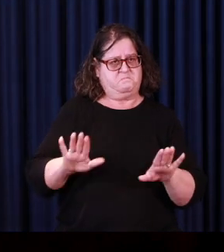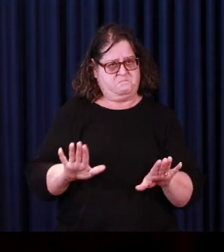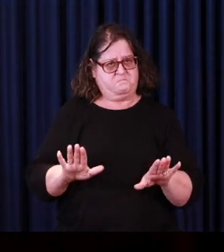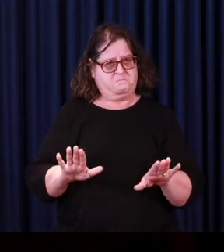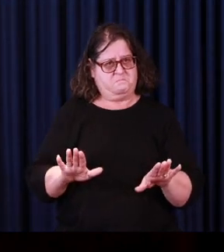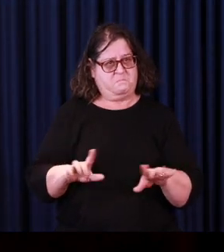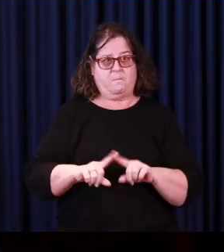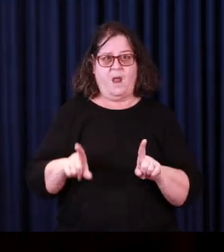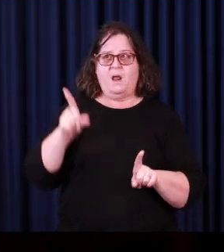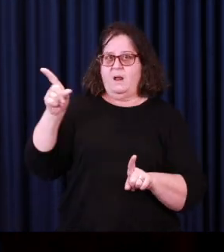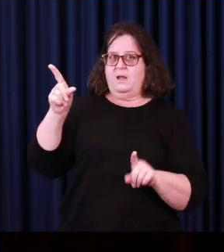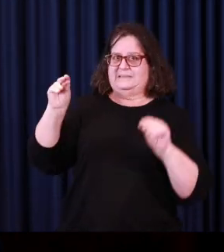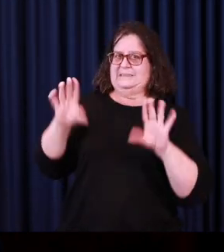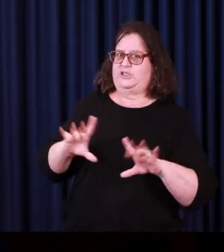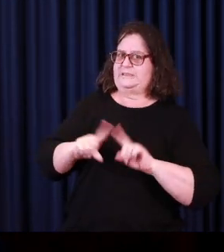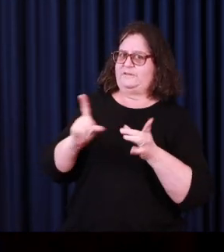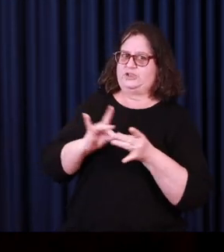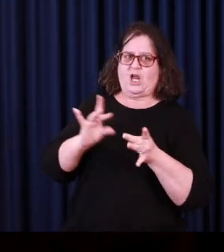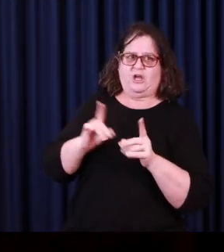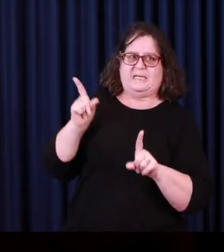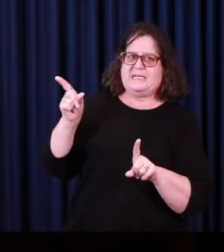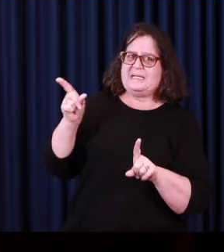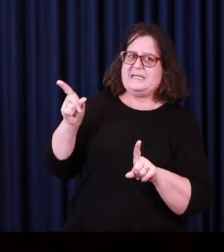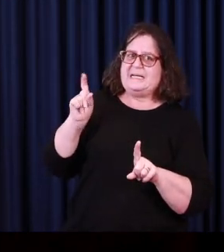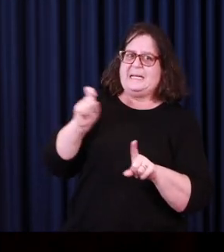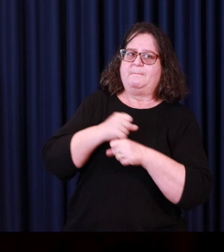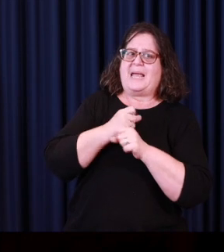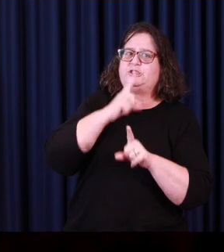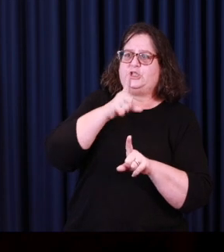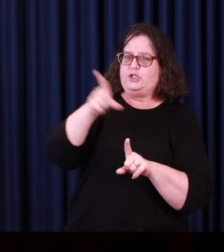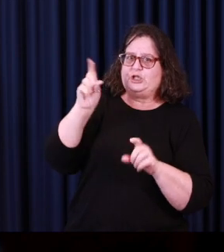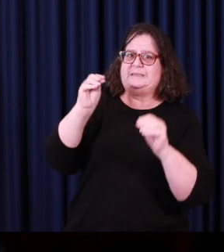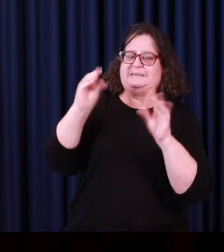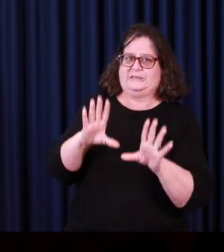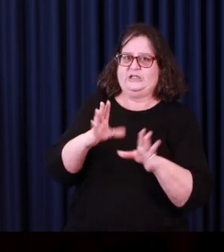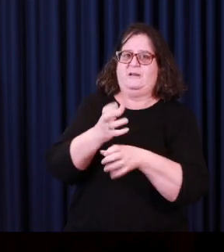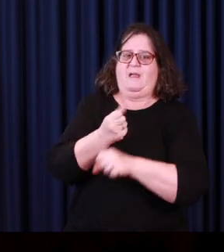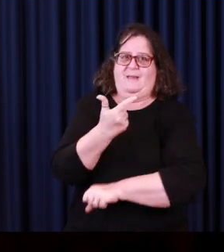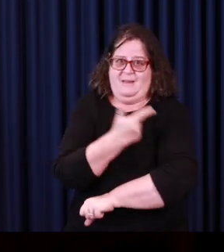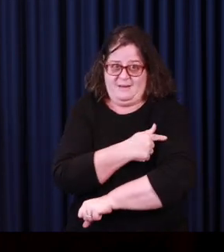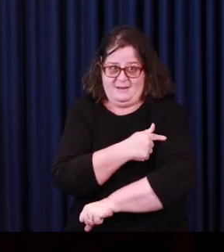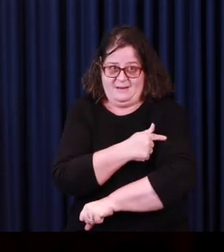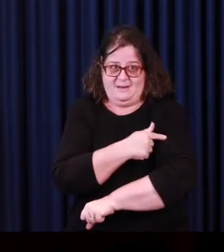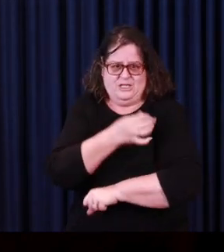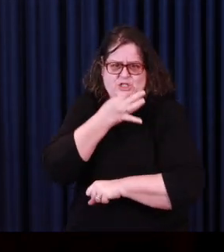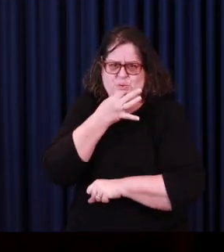different matter, and that's why we're making sure that teachers receive the vaccine as quickly as